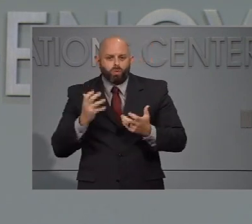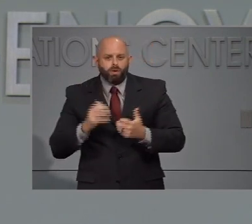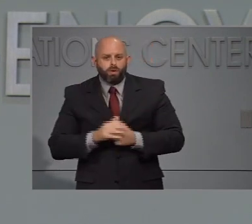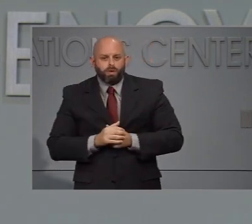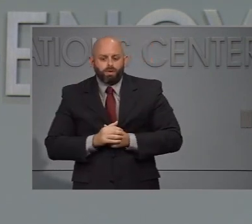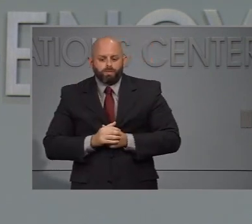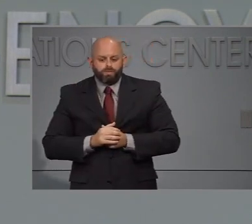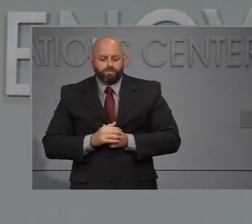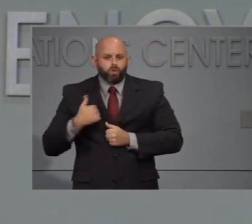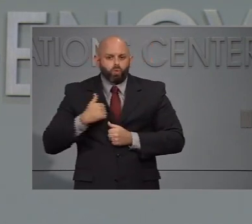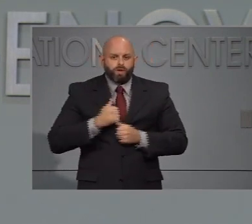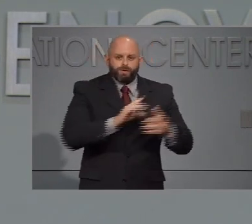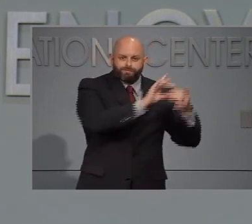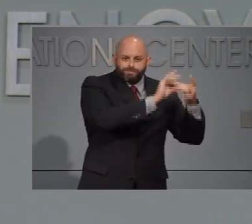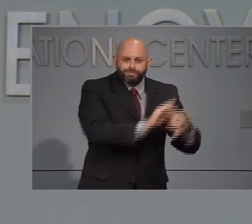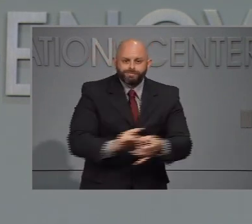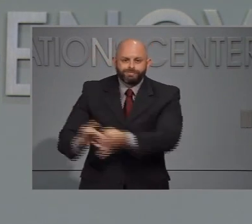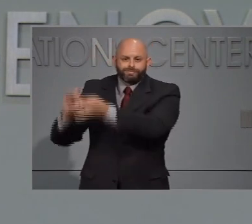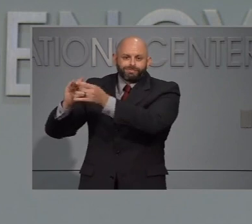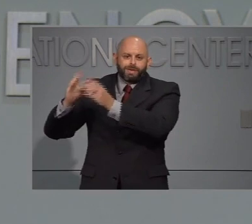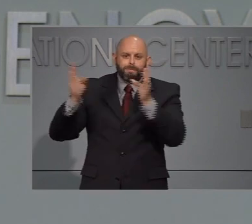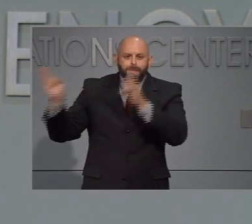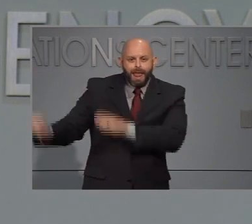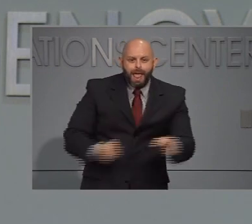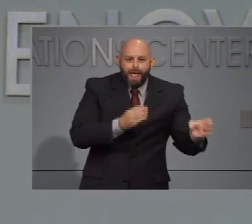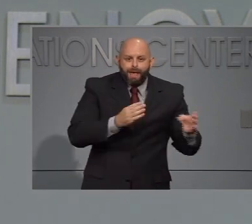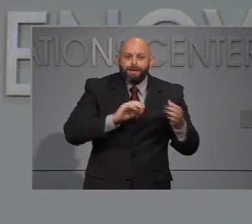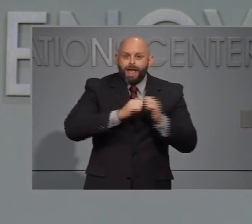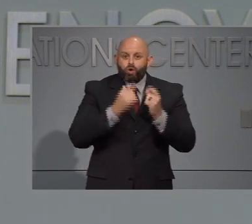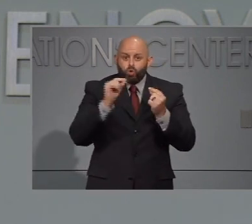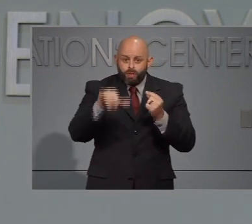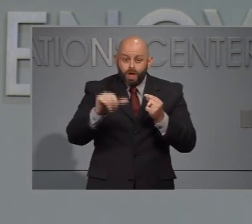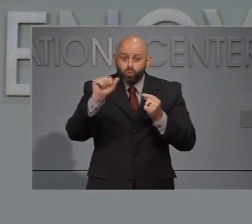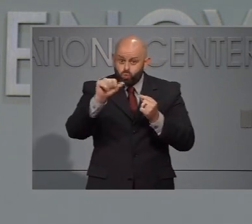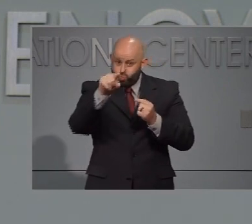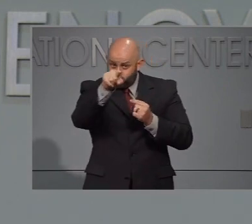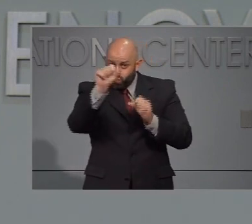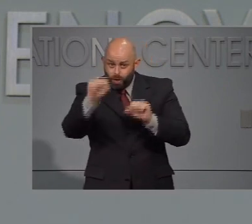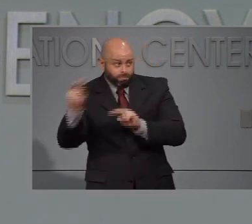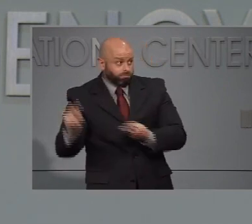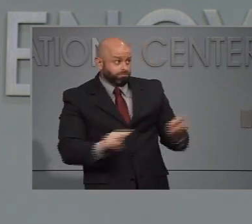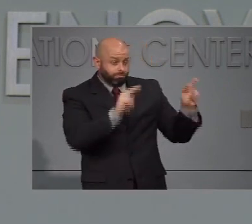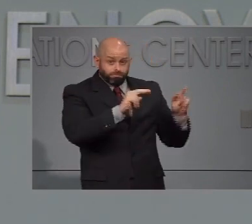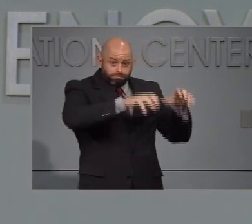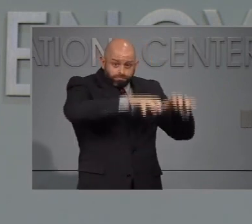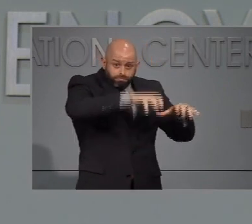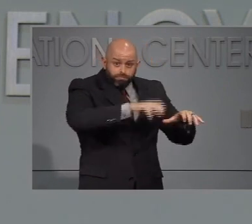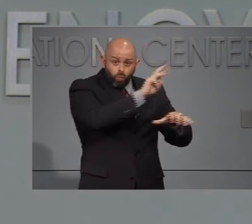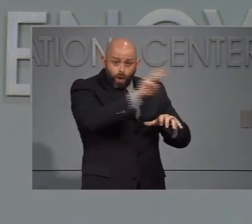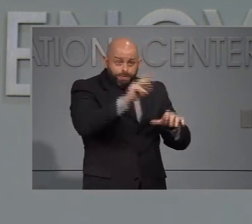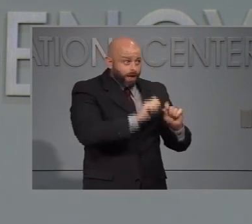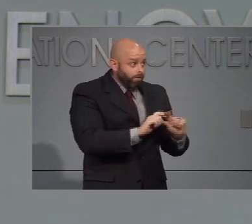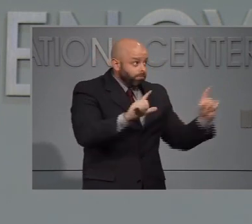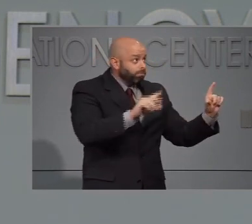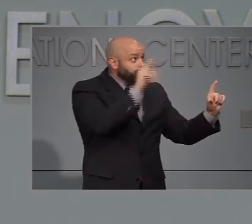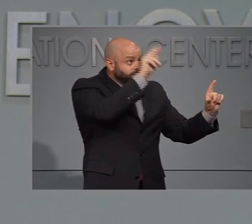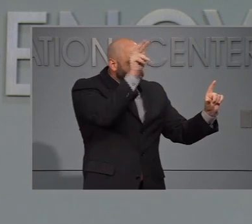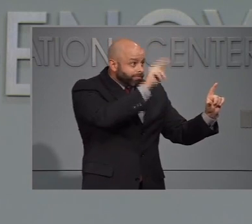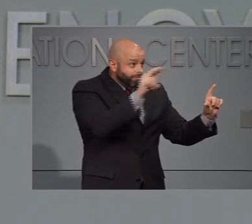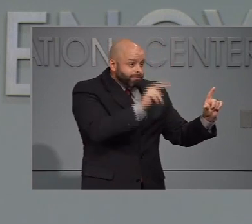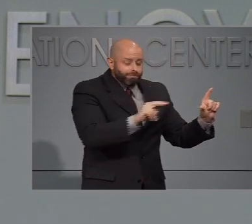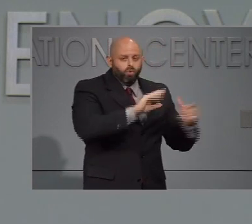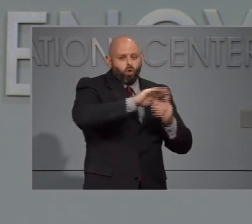coordinated plan on how to do that. You can look at it on our website and download it. A number of steps from prevention to testing to